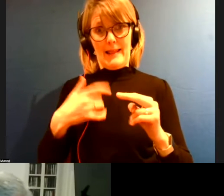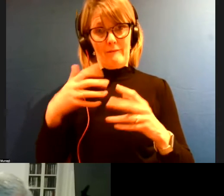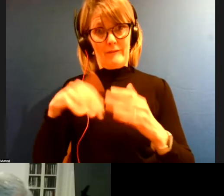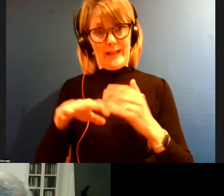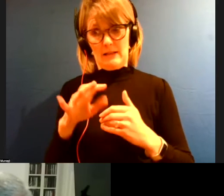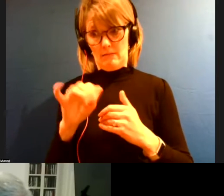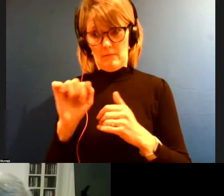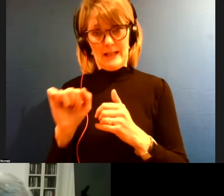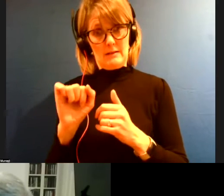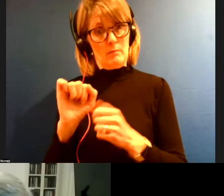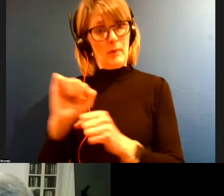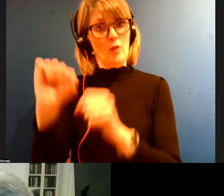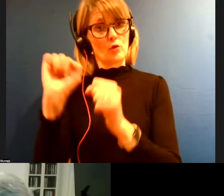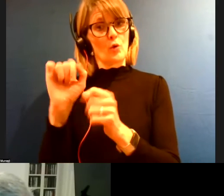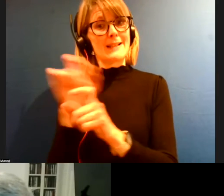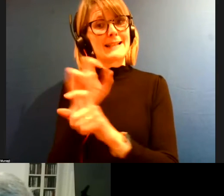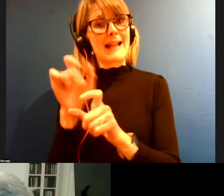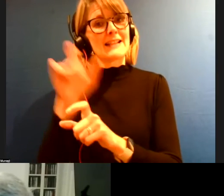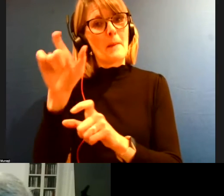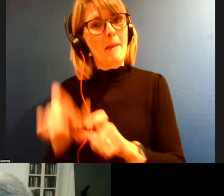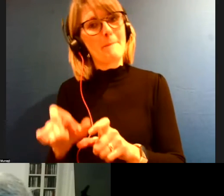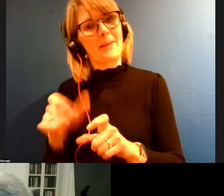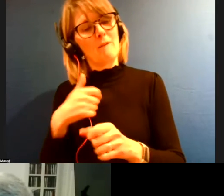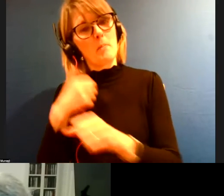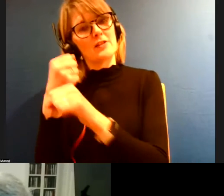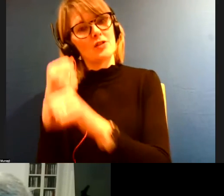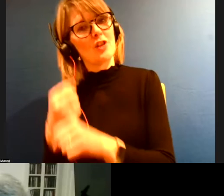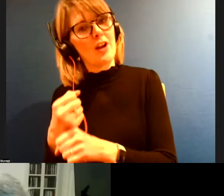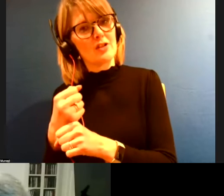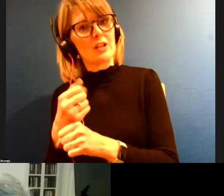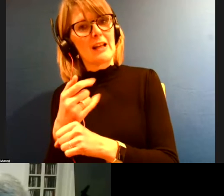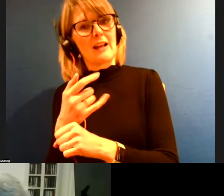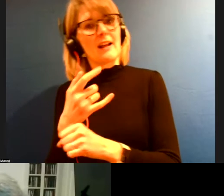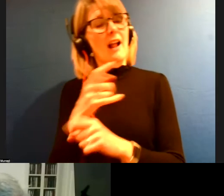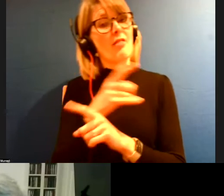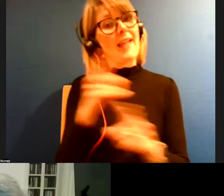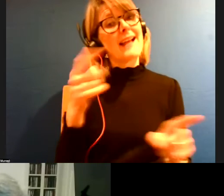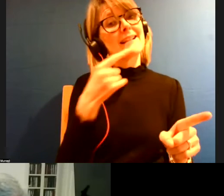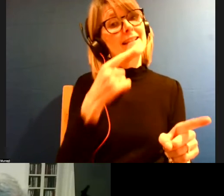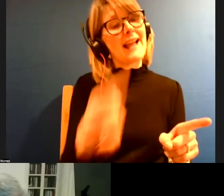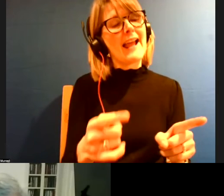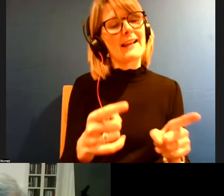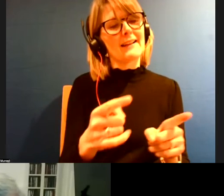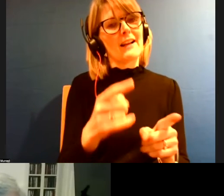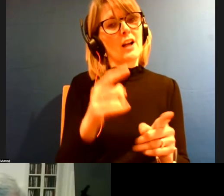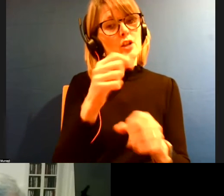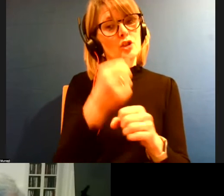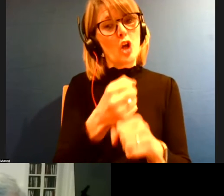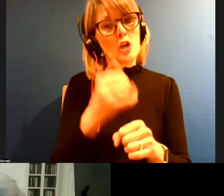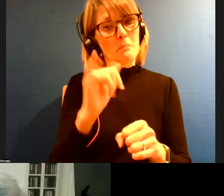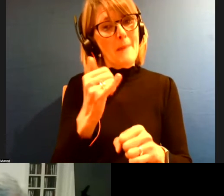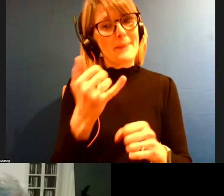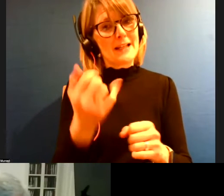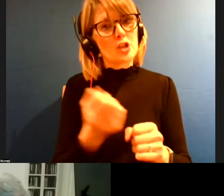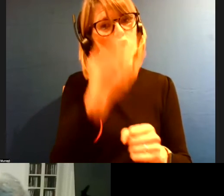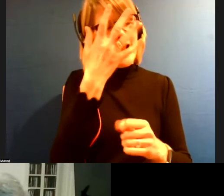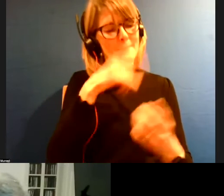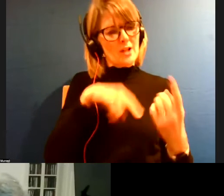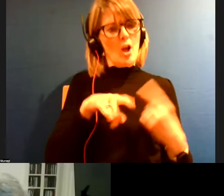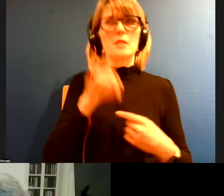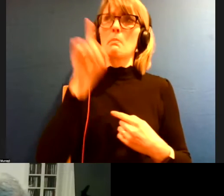serve. The church may be a place of shames us, but Jesus is the one who removes our guilt